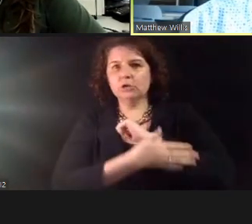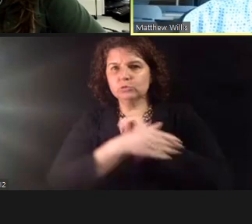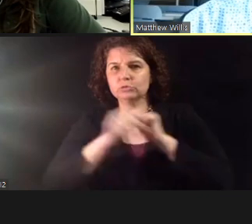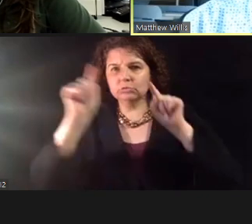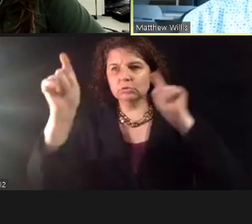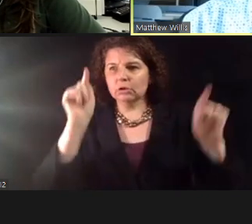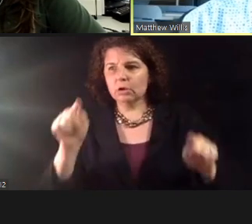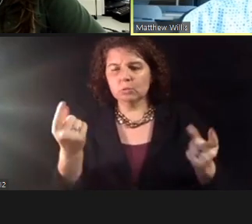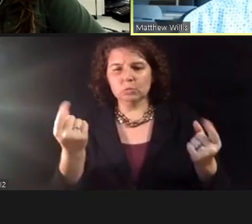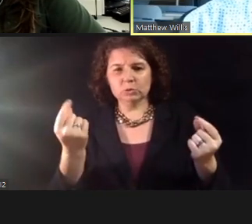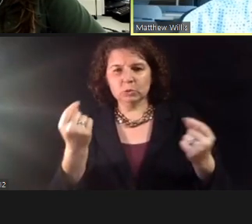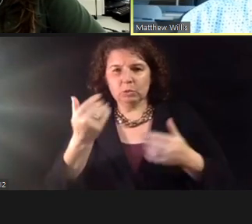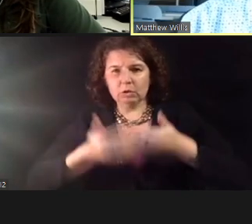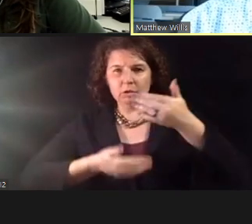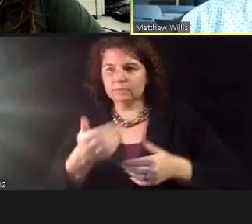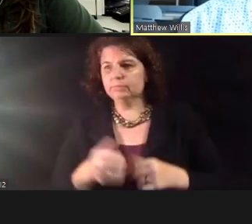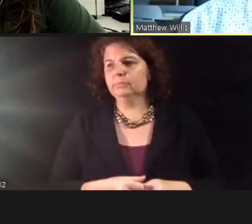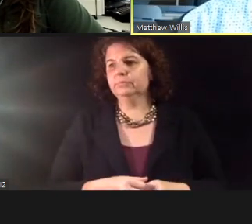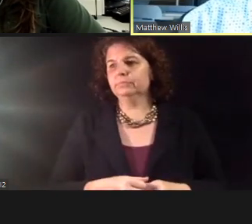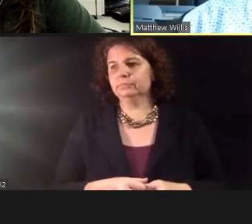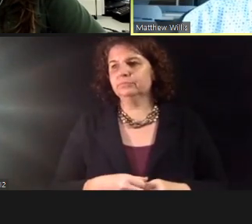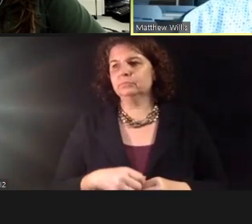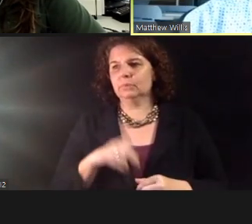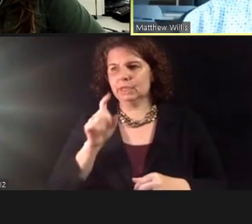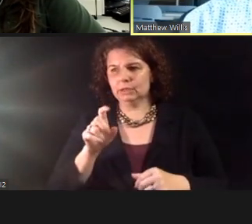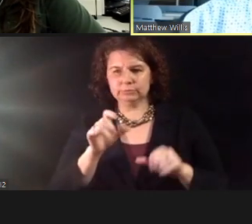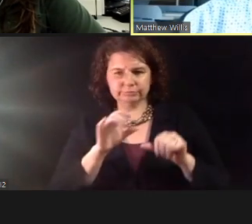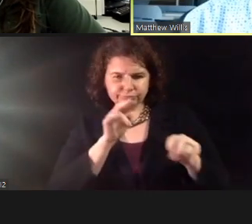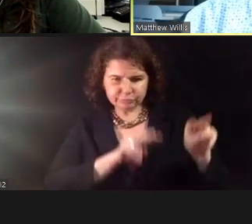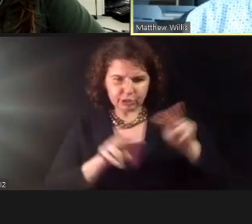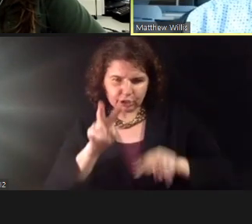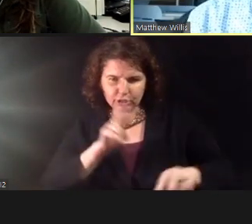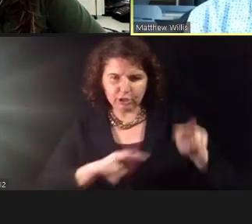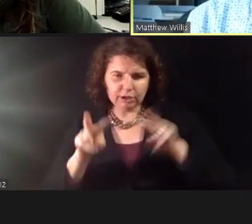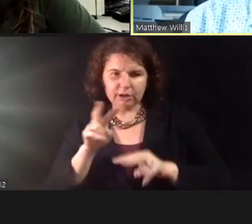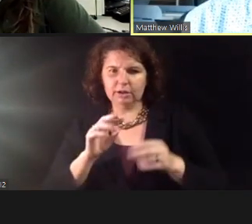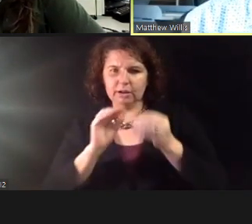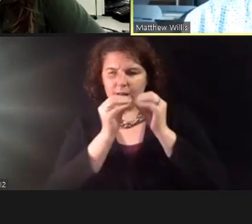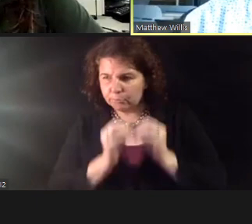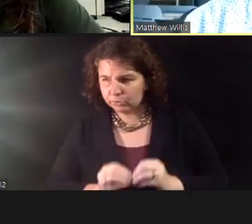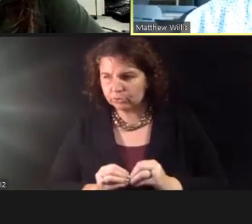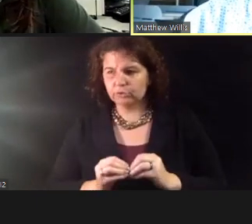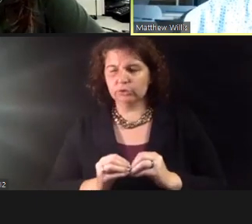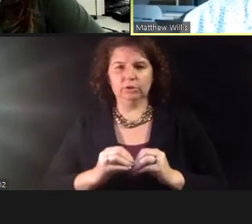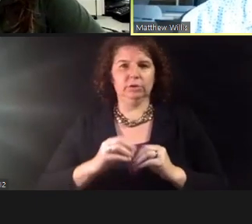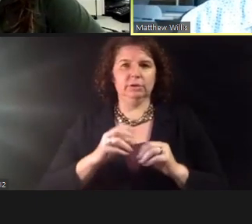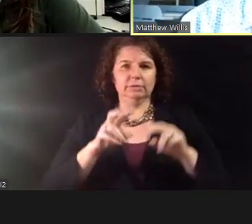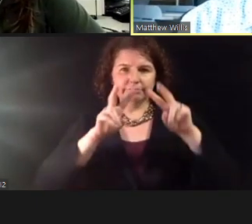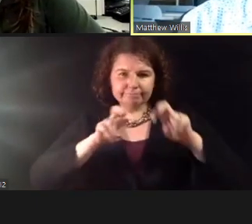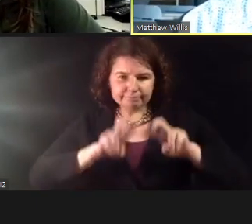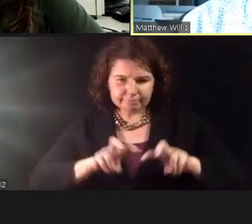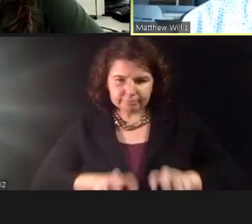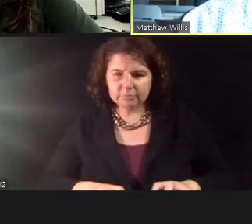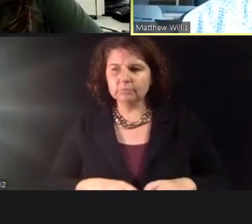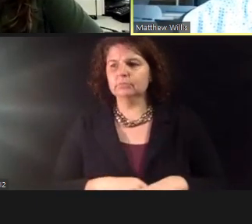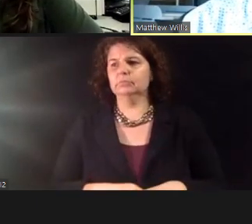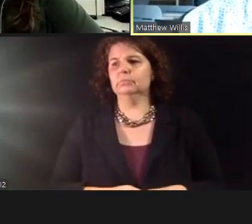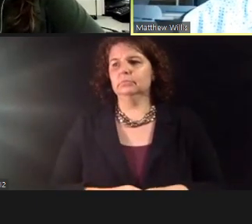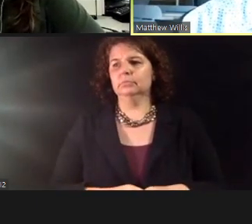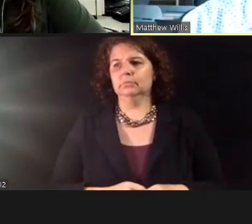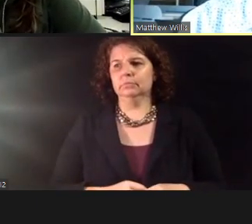of metrics that they look to, we will post that. The most important for